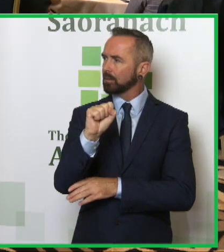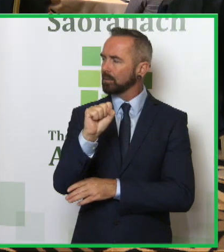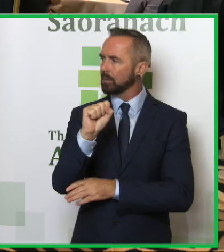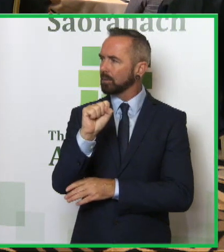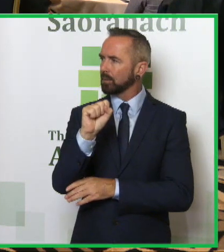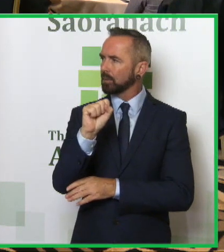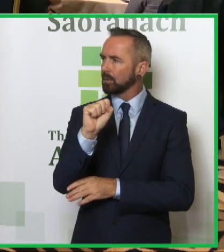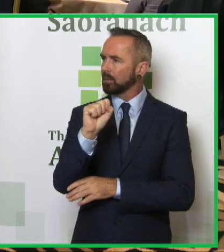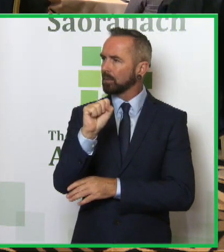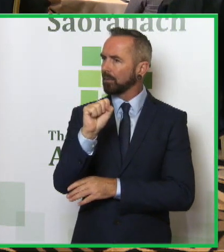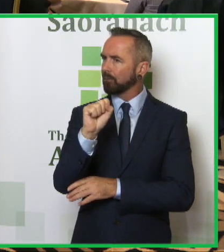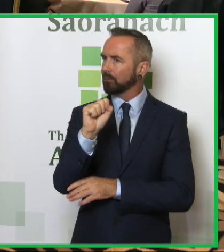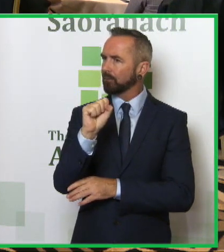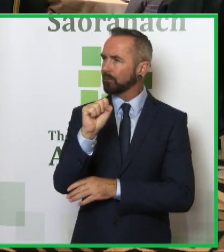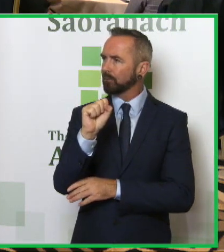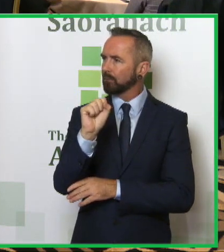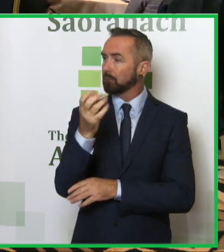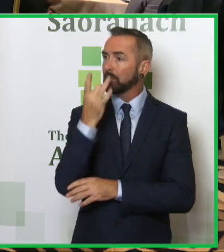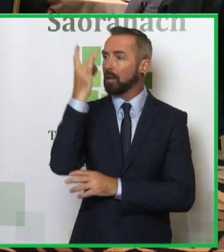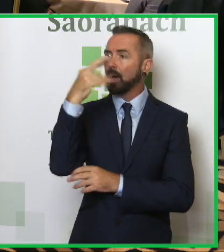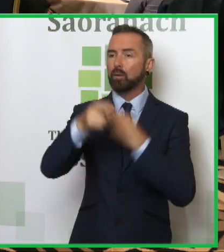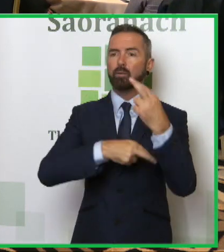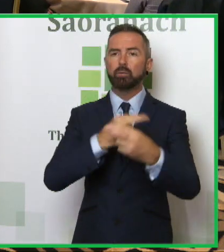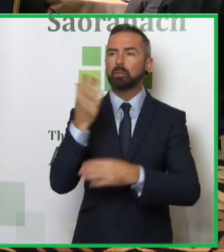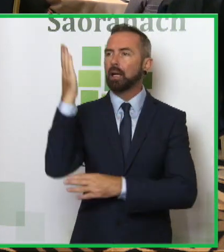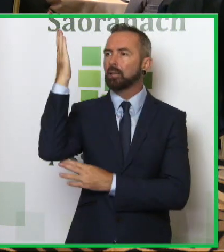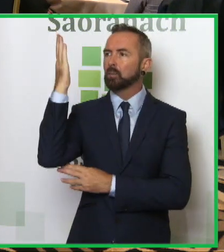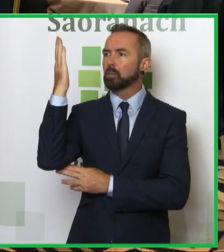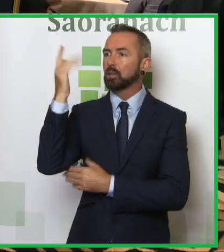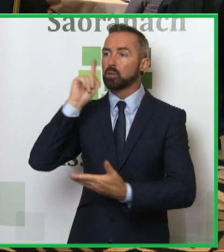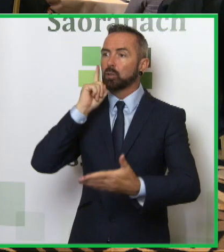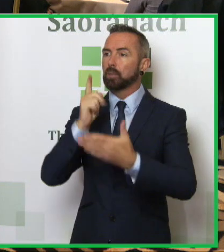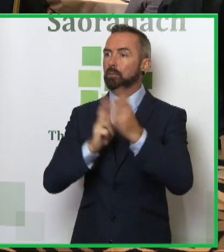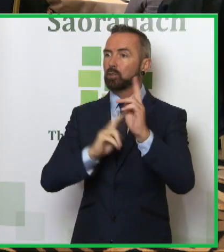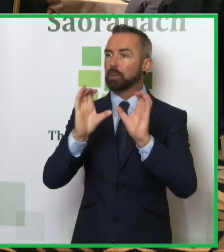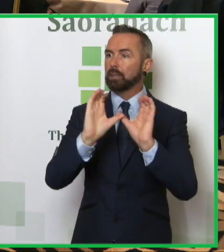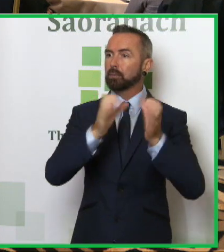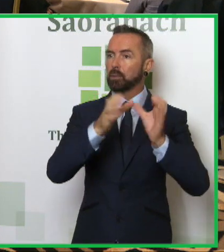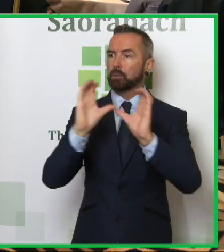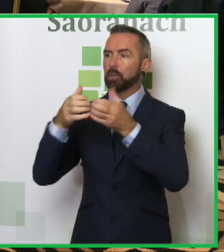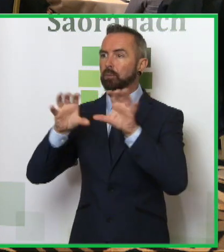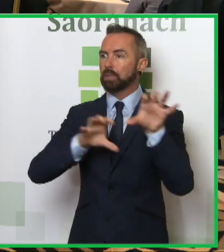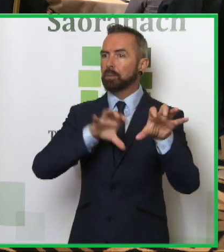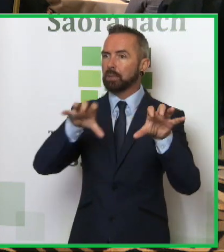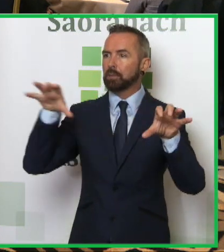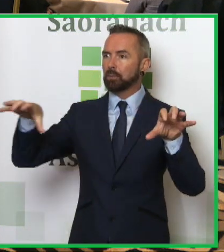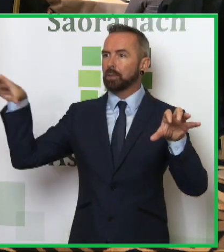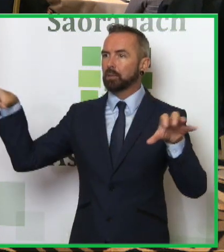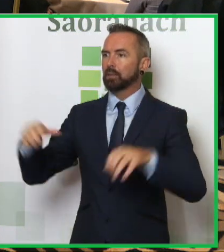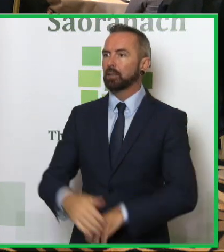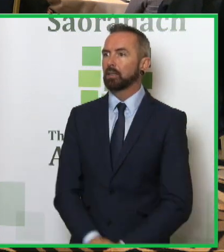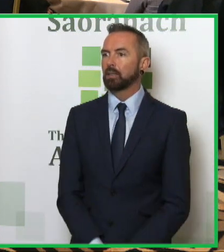Is there a majority? Sorry, can I test the room? How do people believe we should put that on the ballot? In terms of,